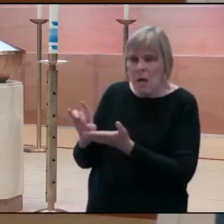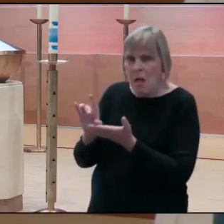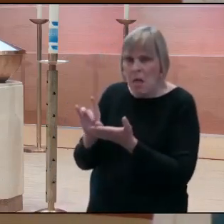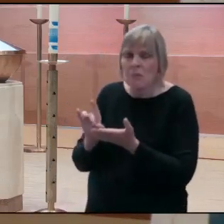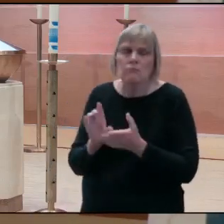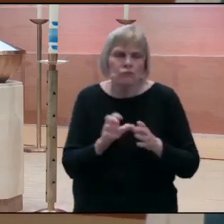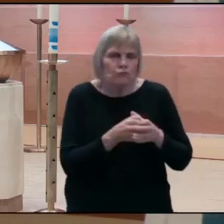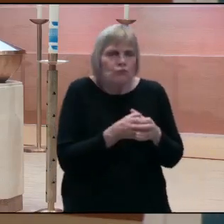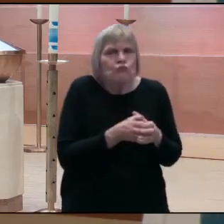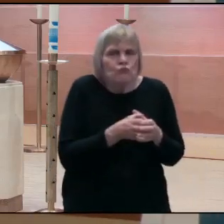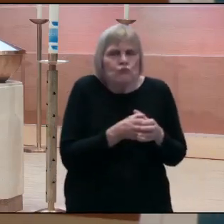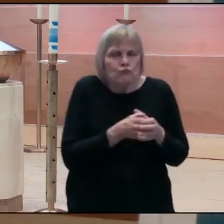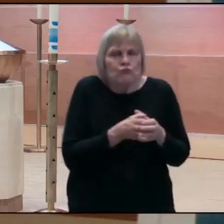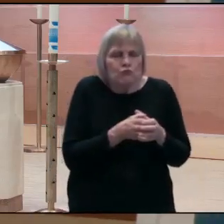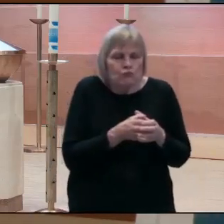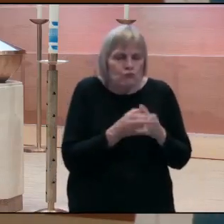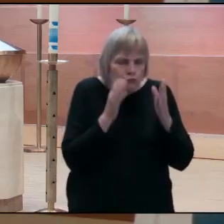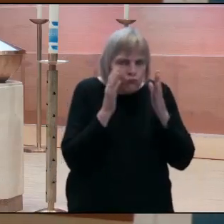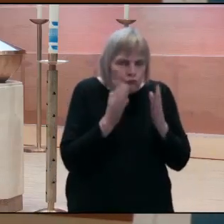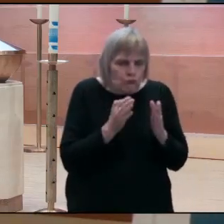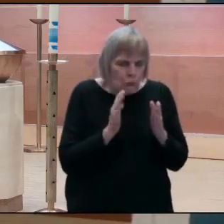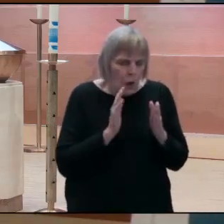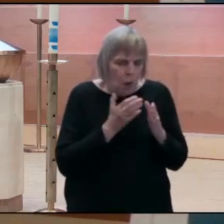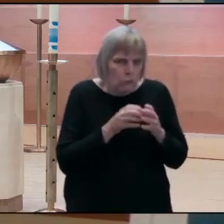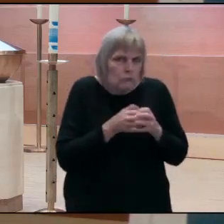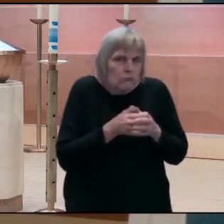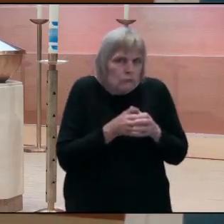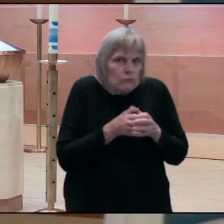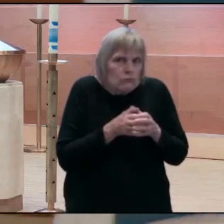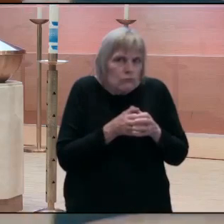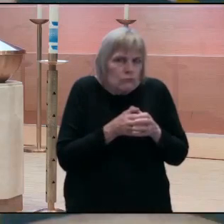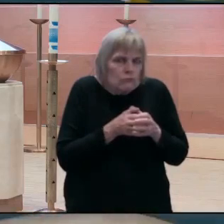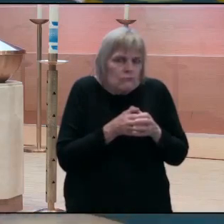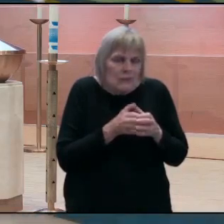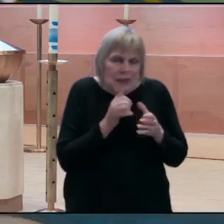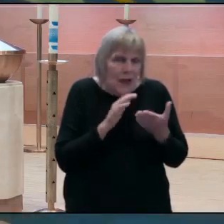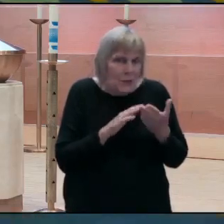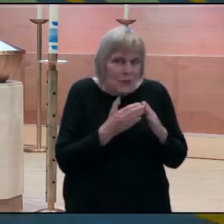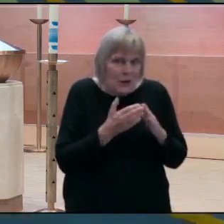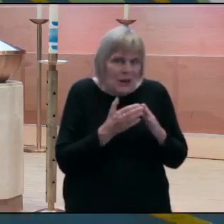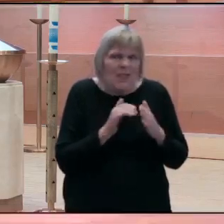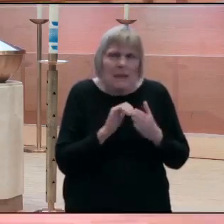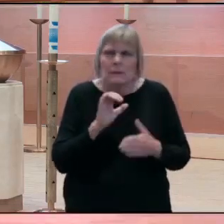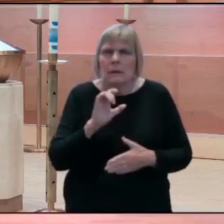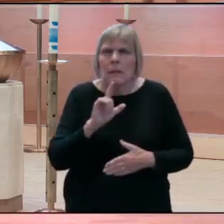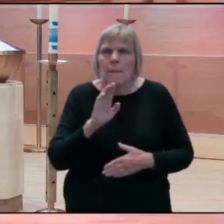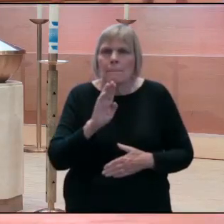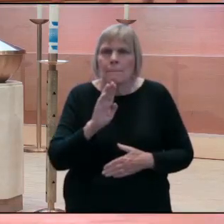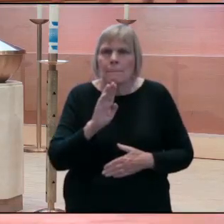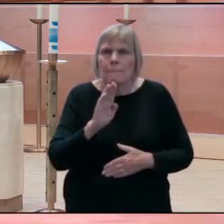and just focus on our inward circle. And the reality is that's not a community, that's a club.